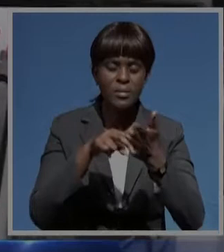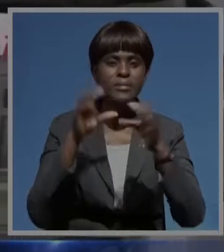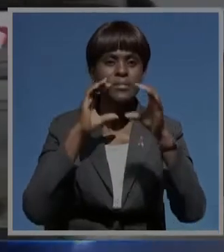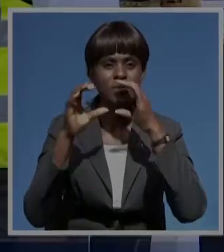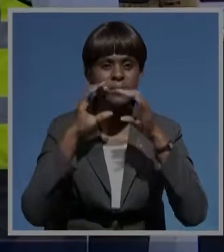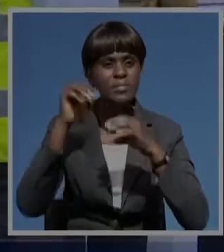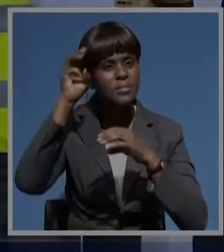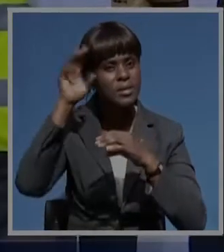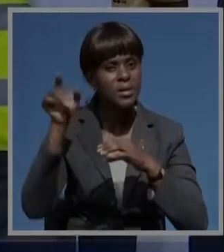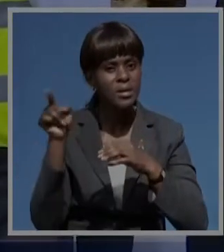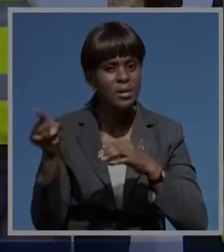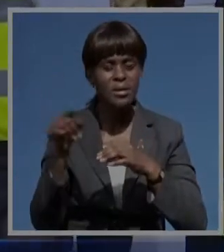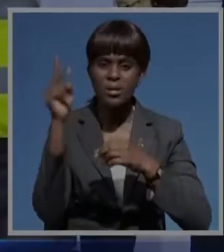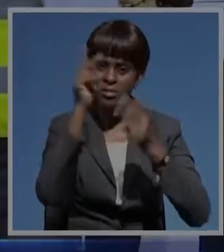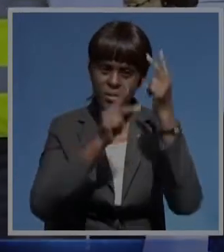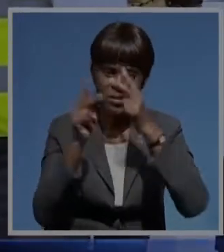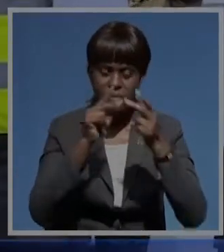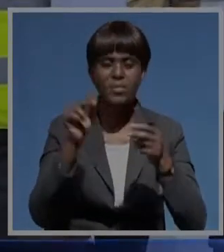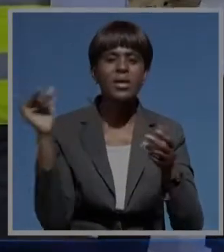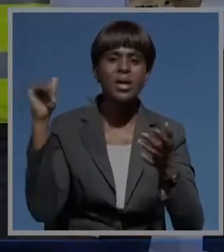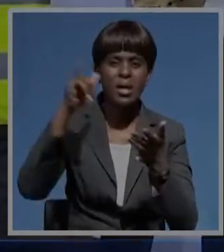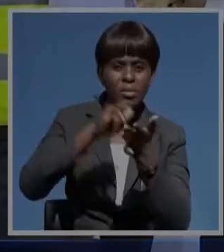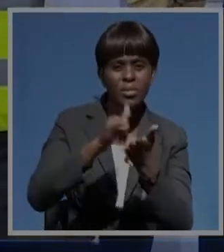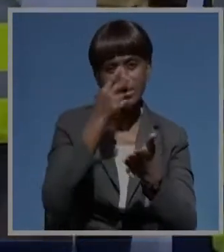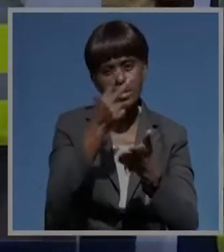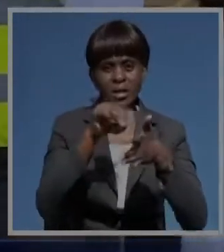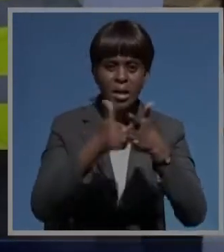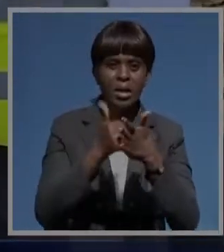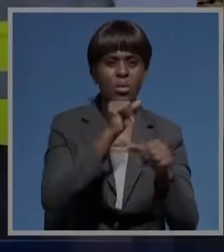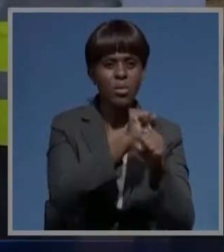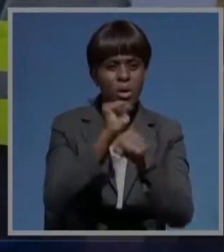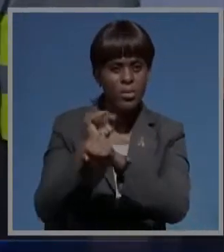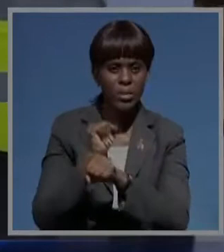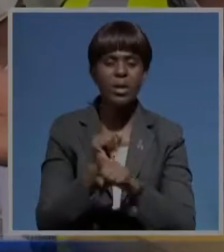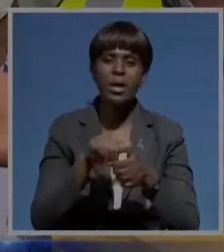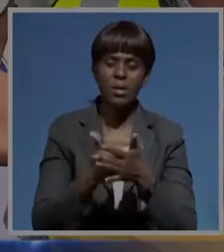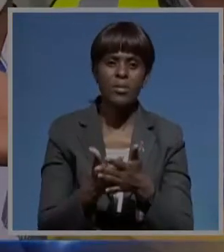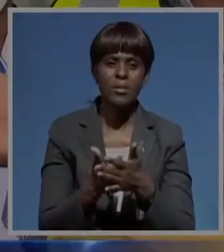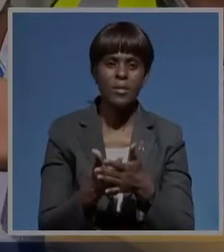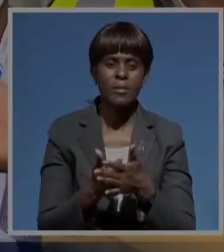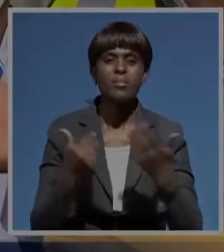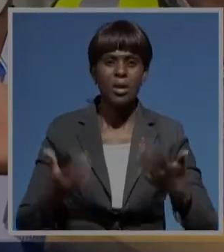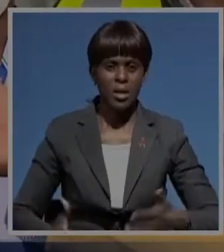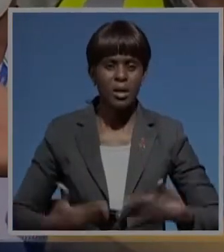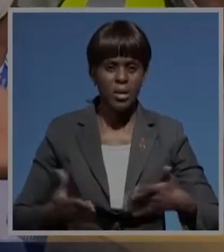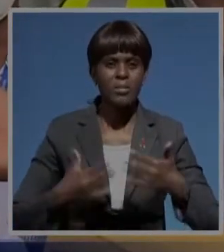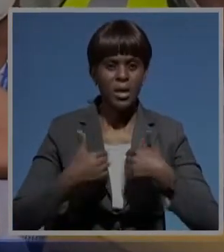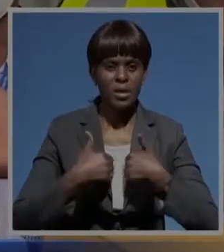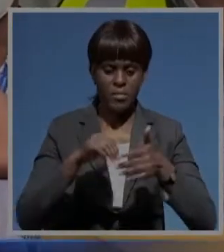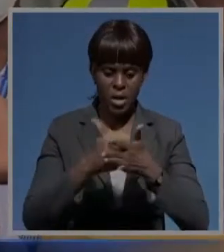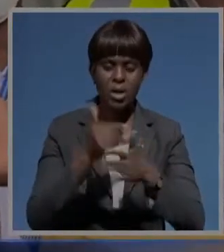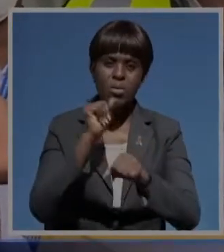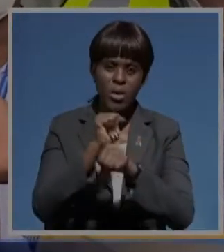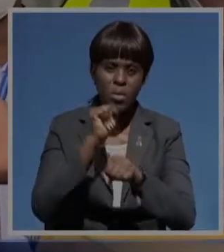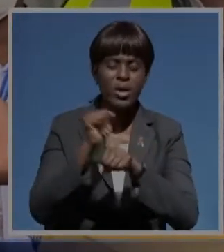MUTOTWE KAFWAYA has visited the airport to assess the measures. I'm impressed with the effort that management has put